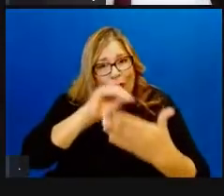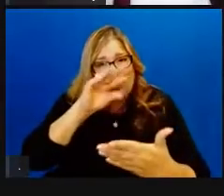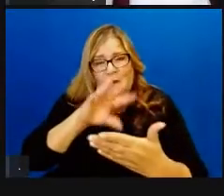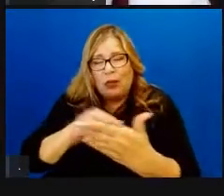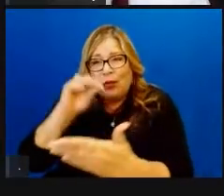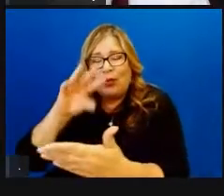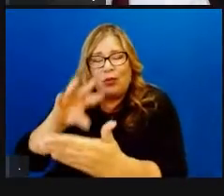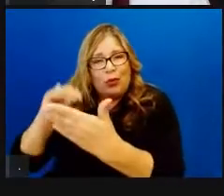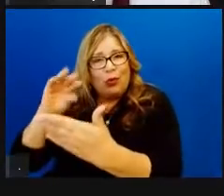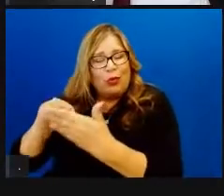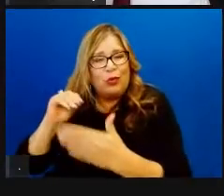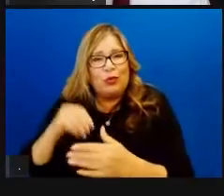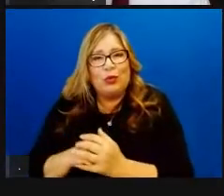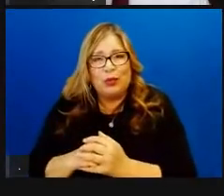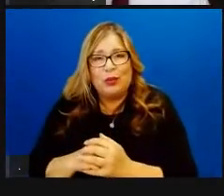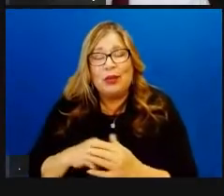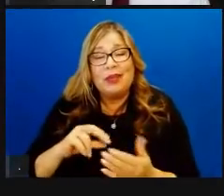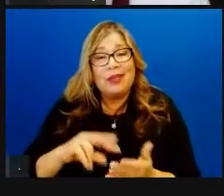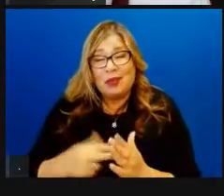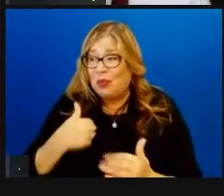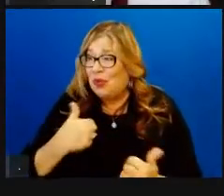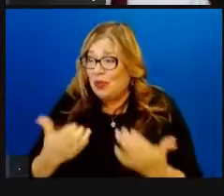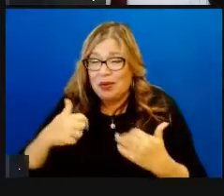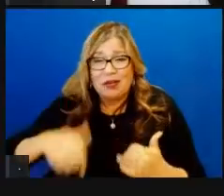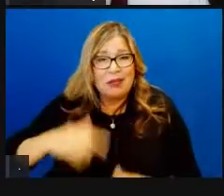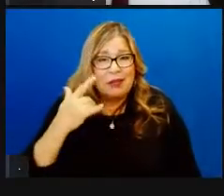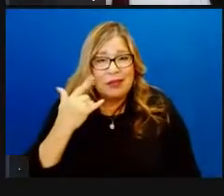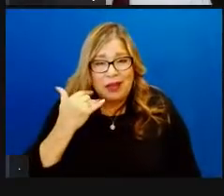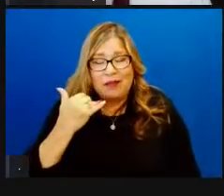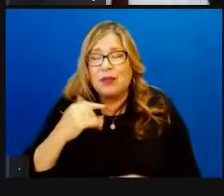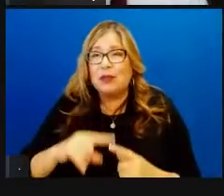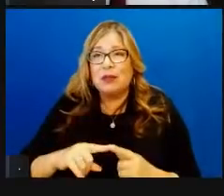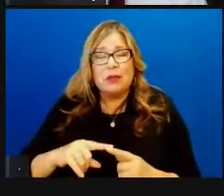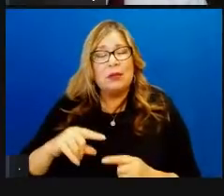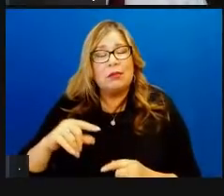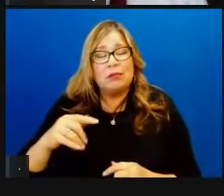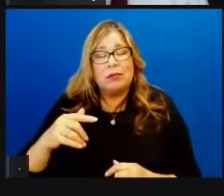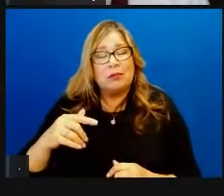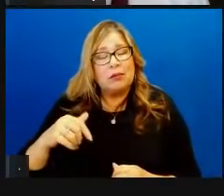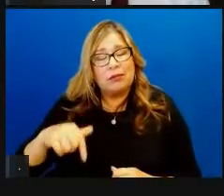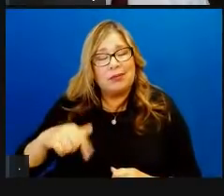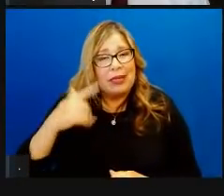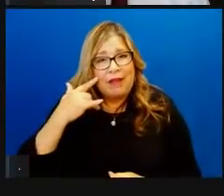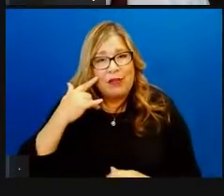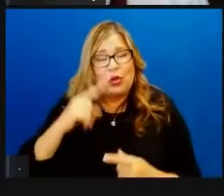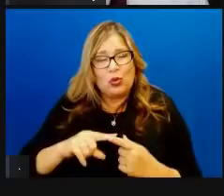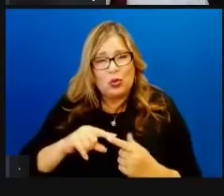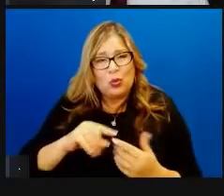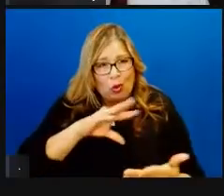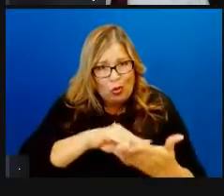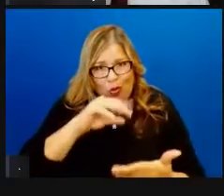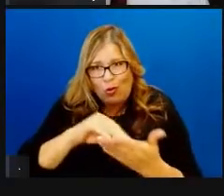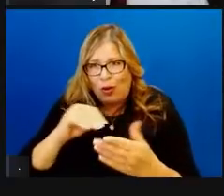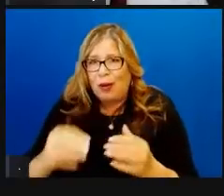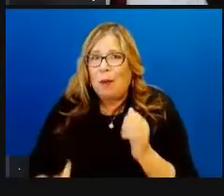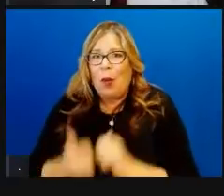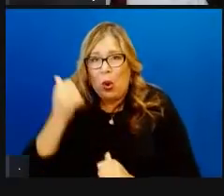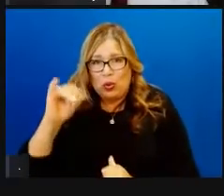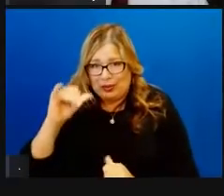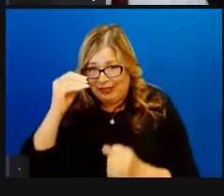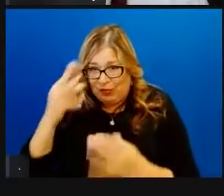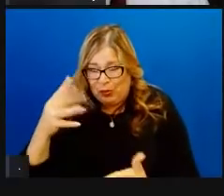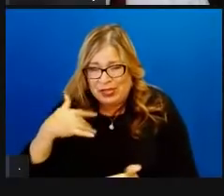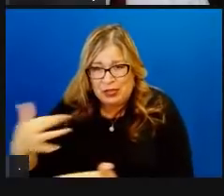I often talk about how I want California to be one of the states that learns the most and the fastest, that